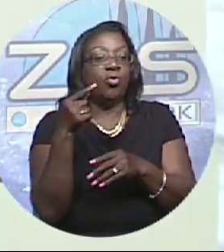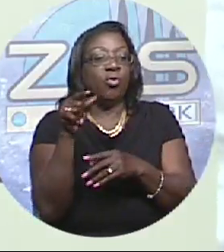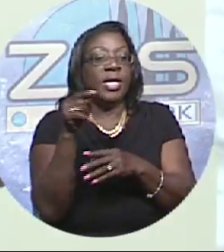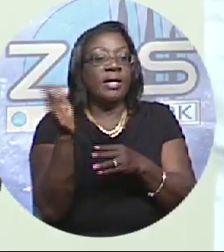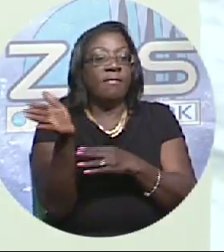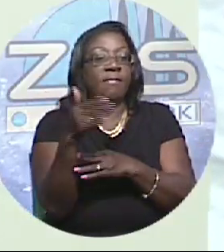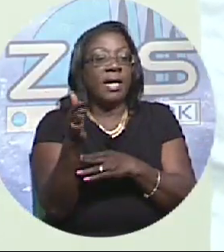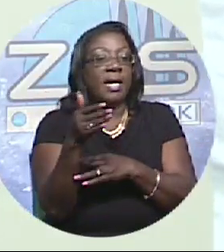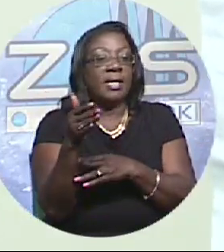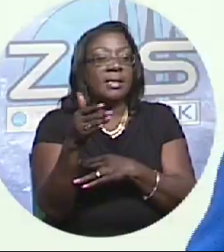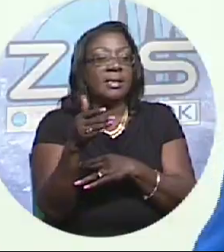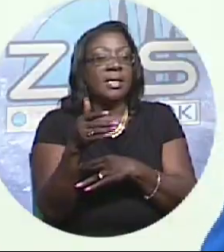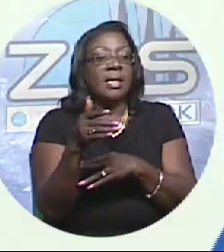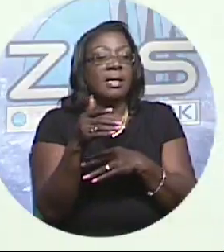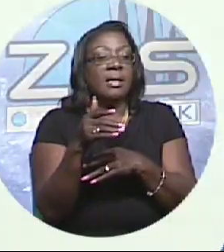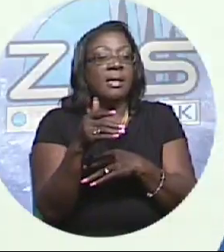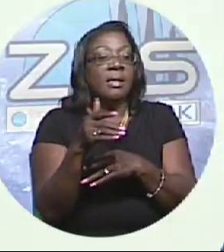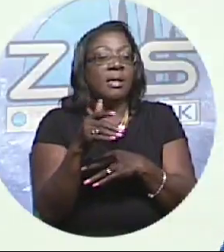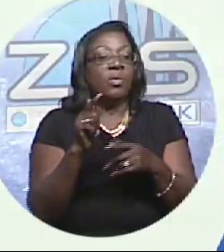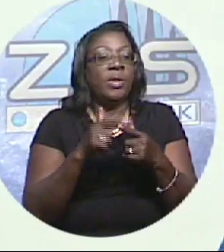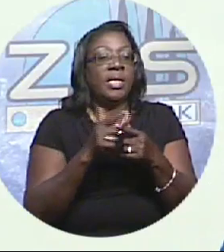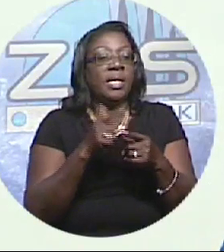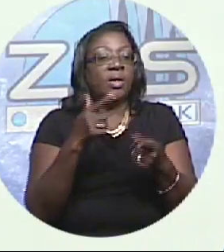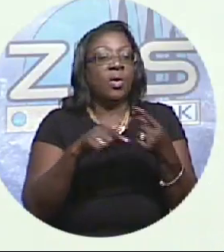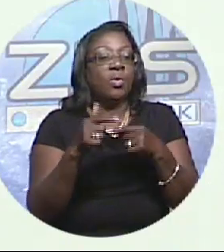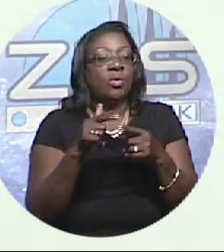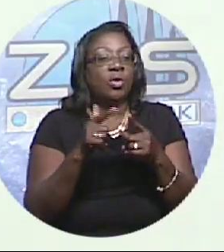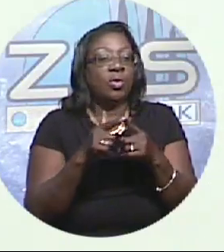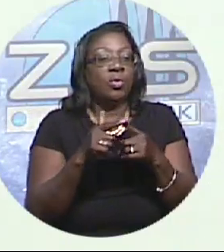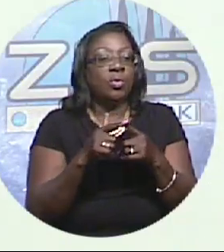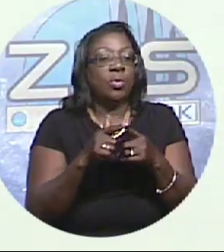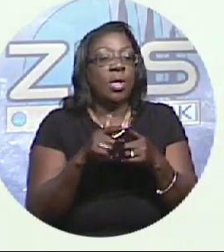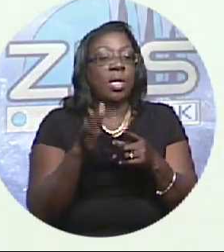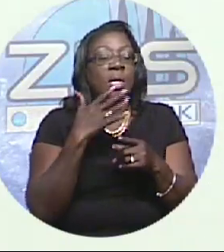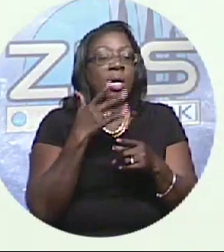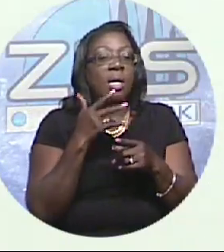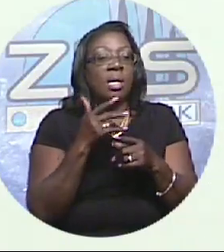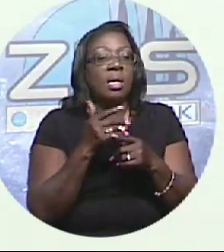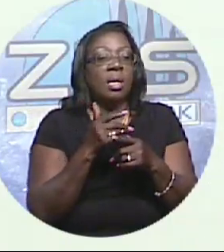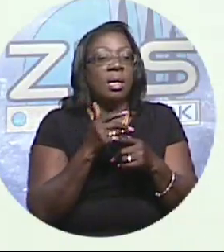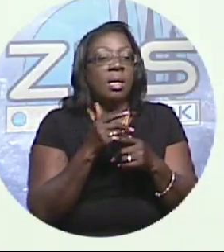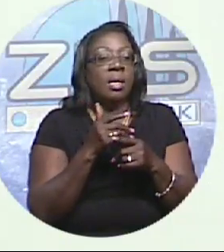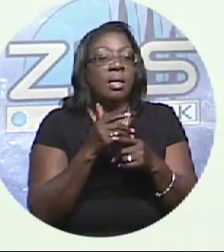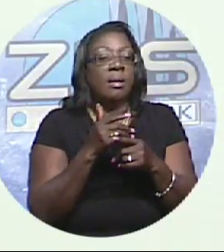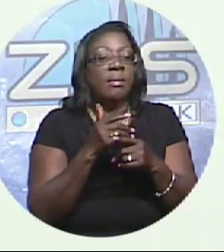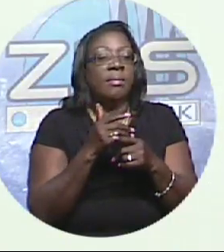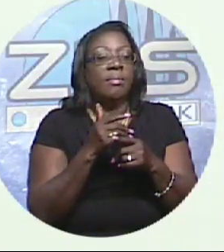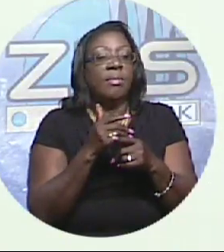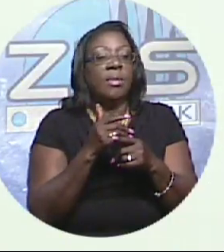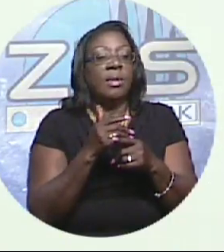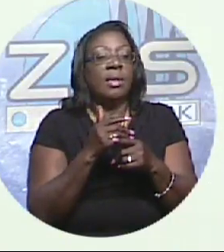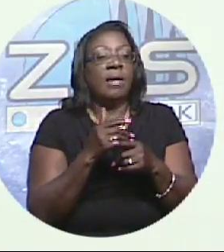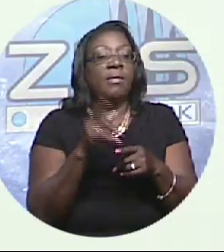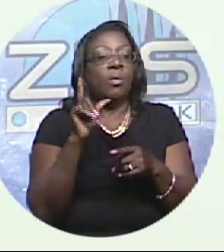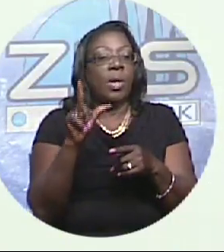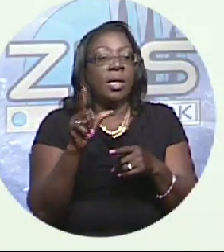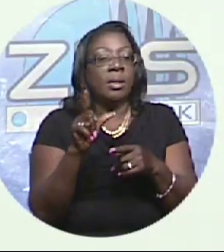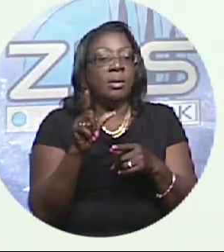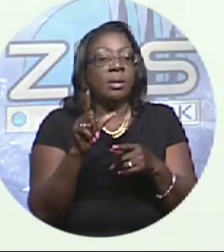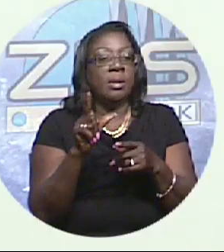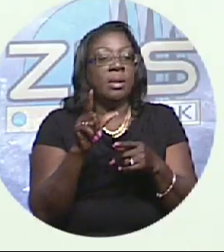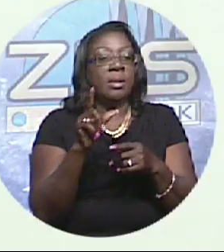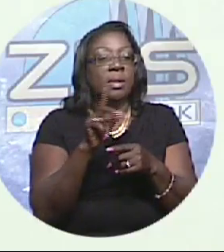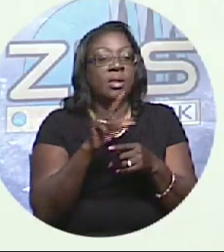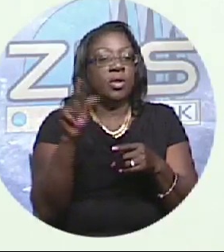that we are monitoring the situation. We then go, and that's a call a level one. We have something that we call then a level two, where we then